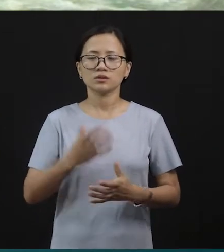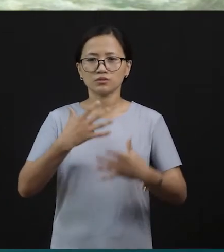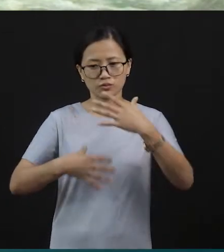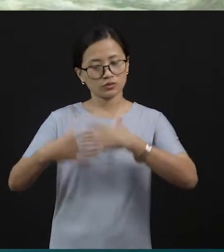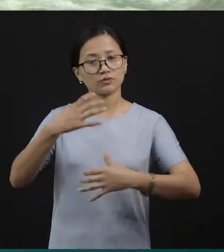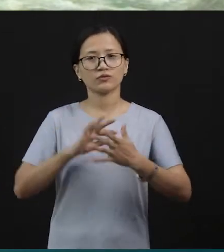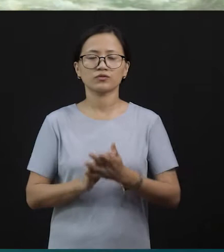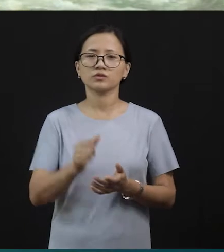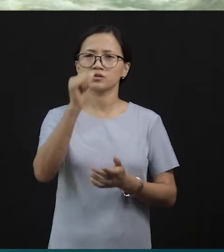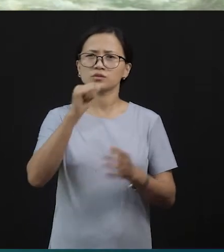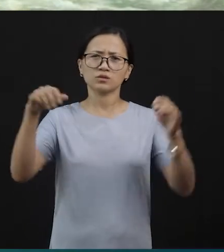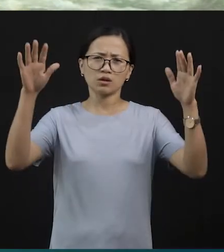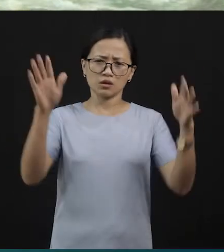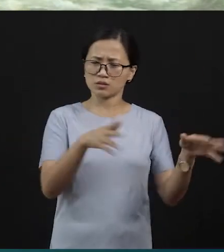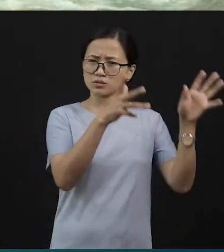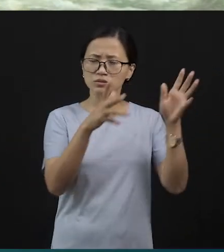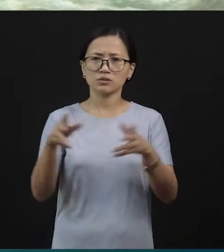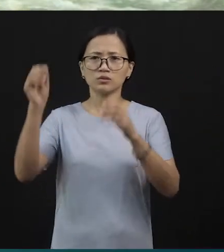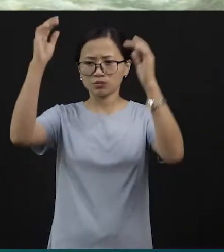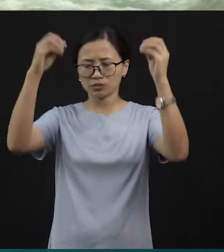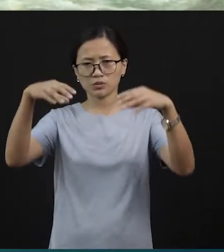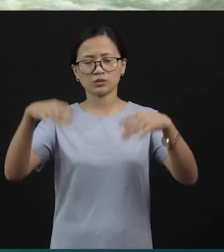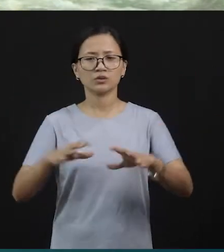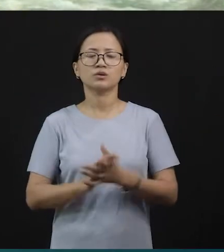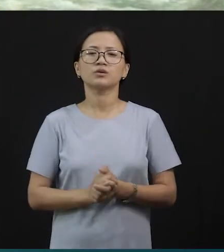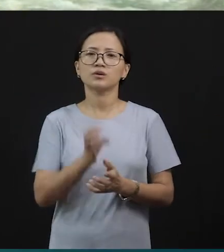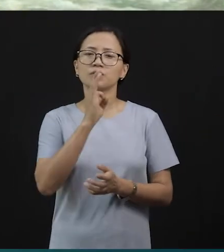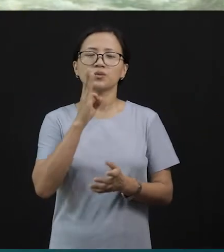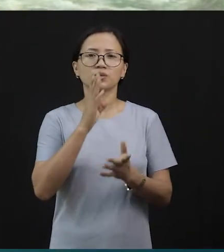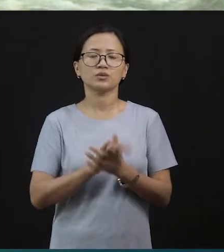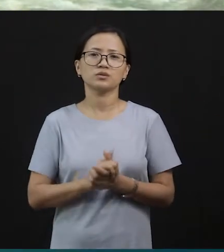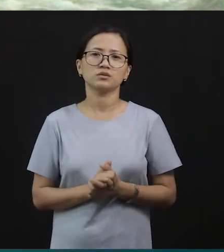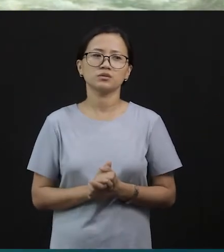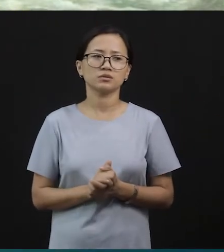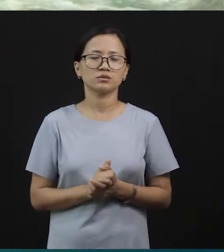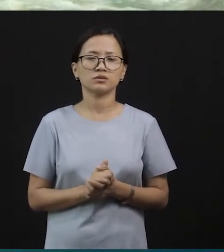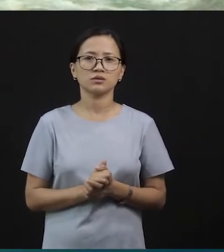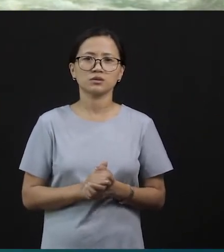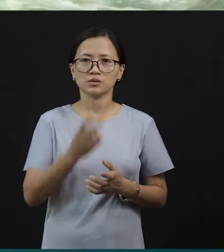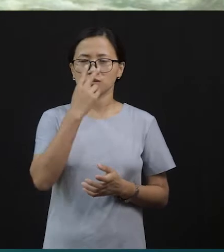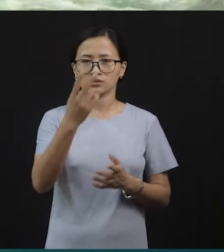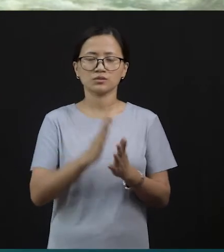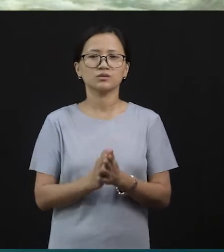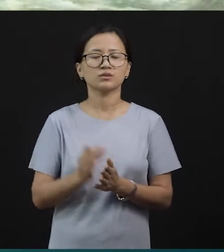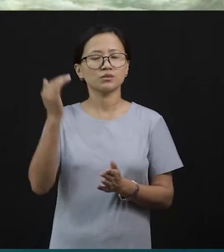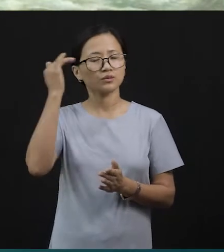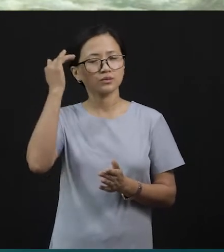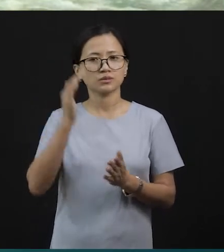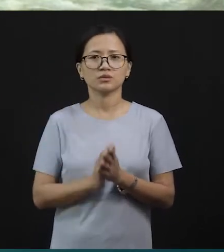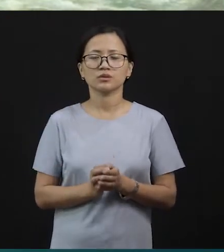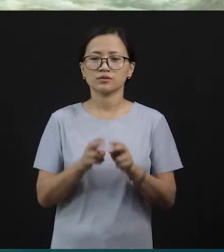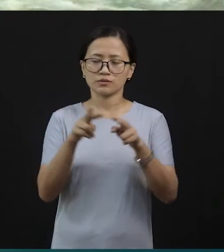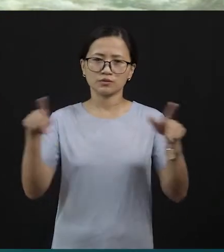the stormy water here. You see the different kinds of ships. Ships can be of different kinds. I will not be explaining the types of ship.